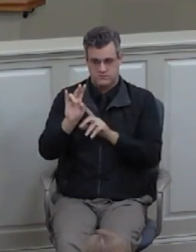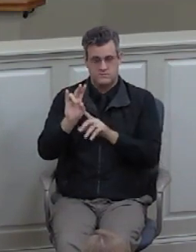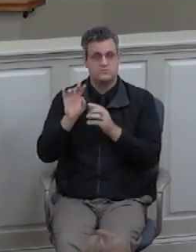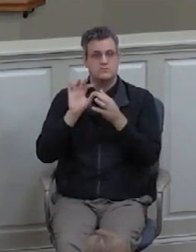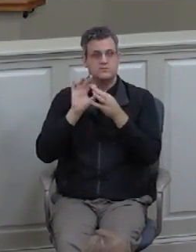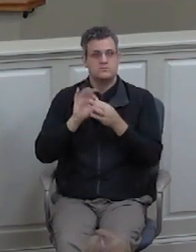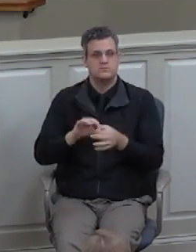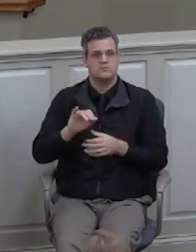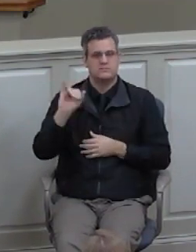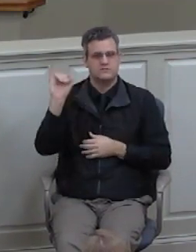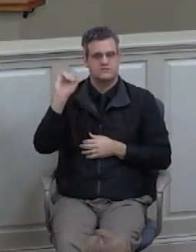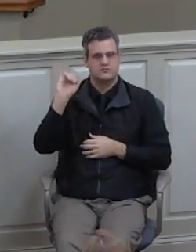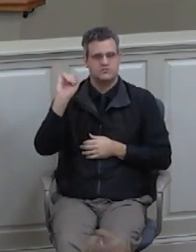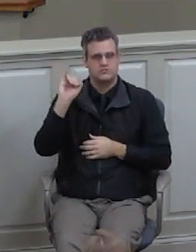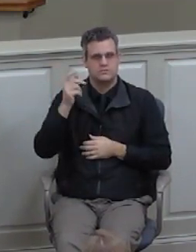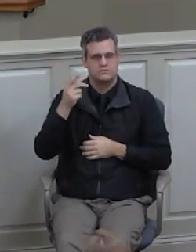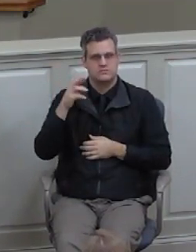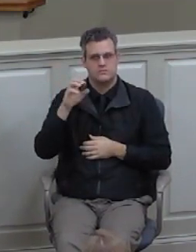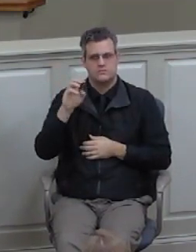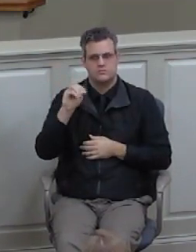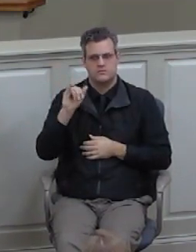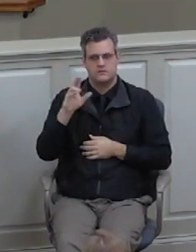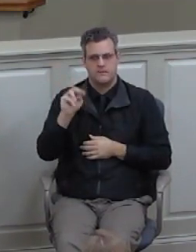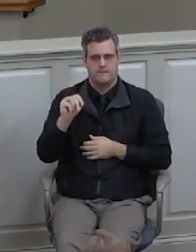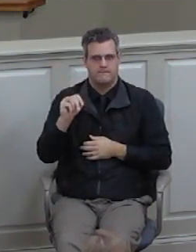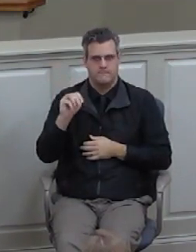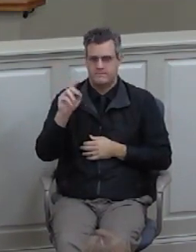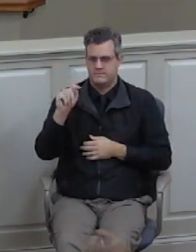the insurance premium tax.